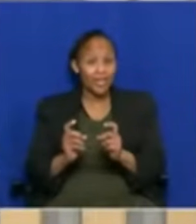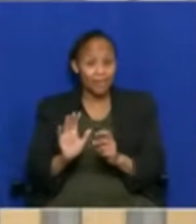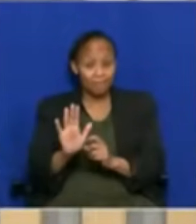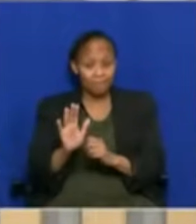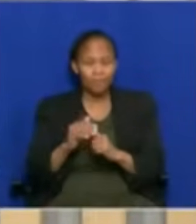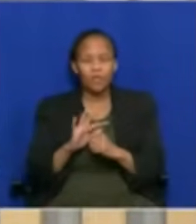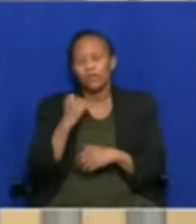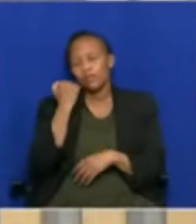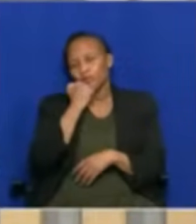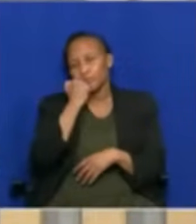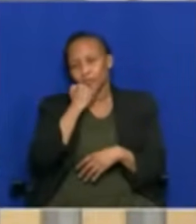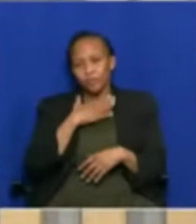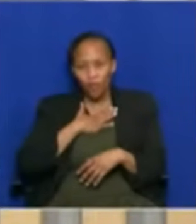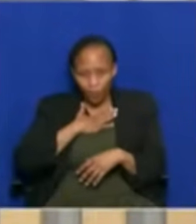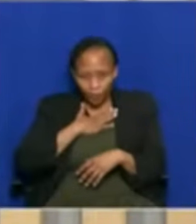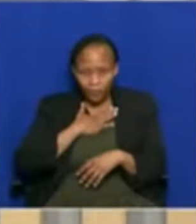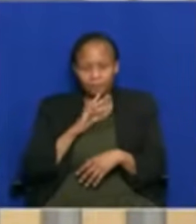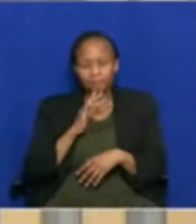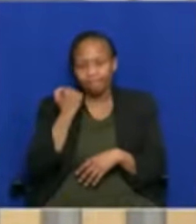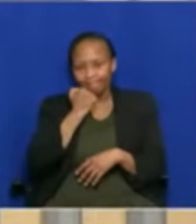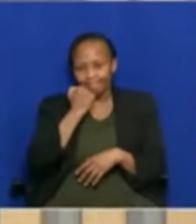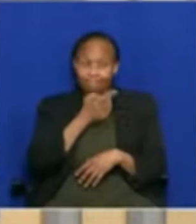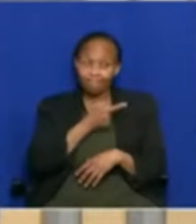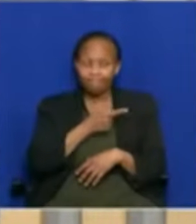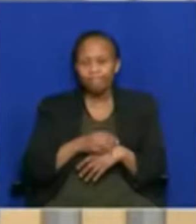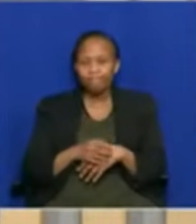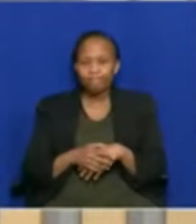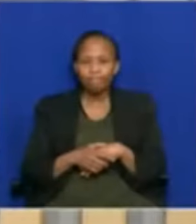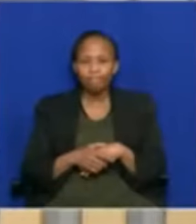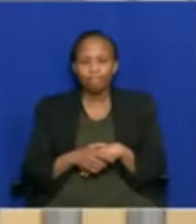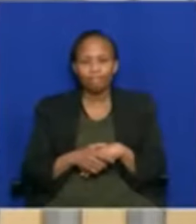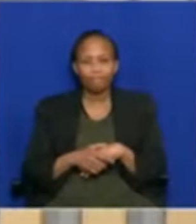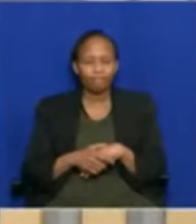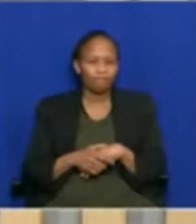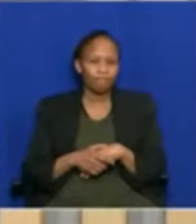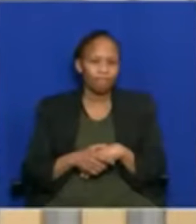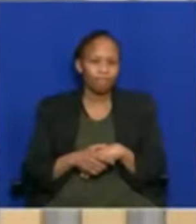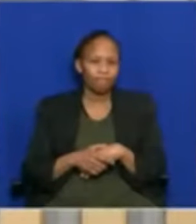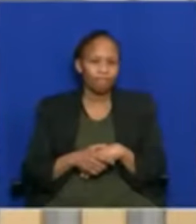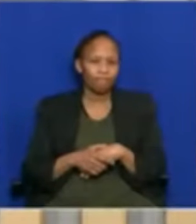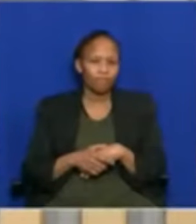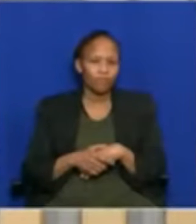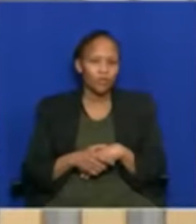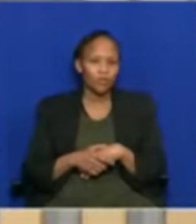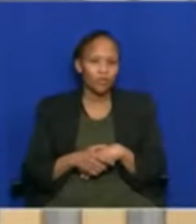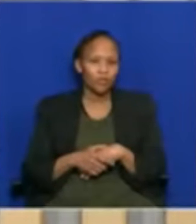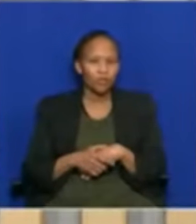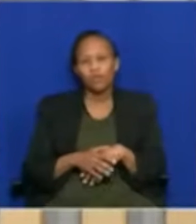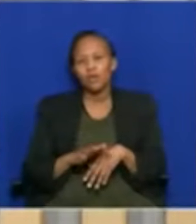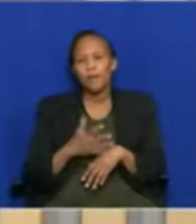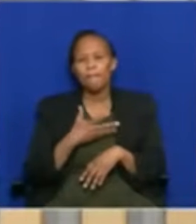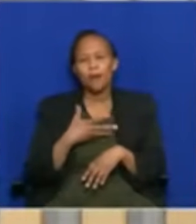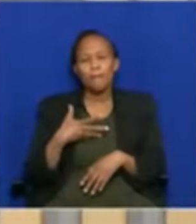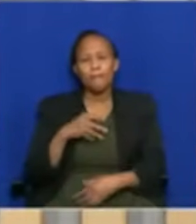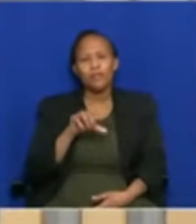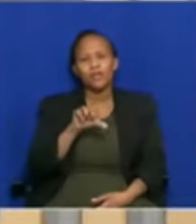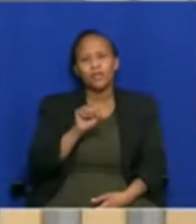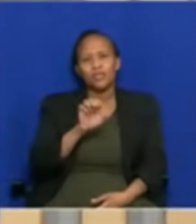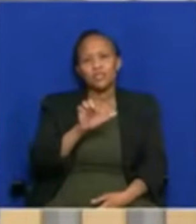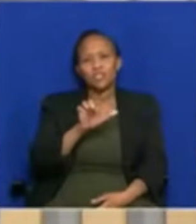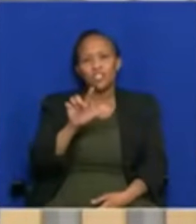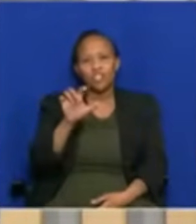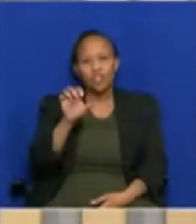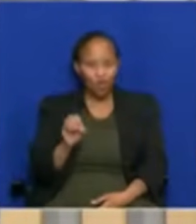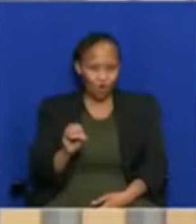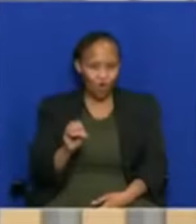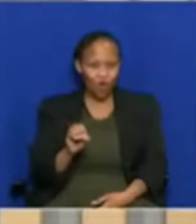through you. Advocate Cello, sometimes I can't hear you. Oh, and I have to lean front. And that's